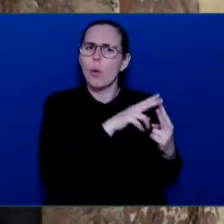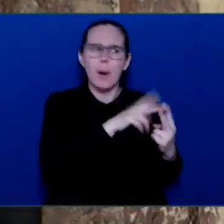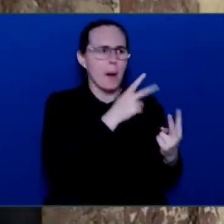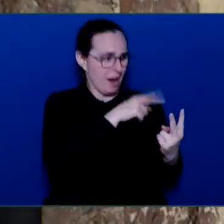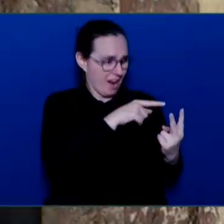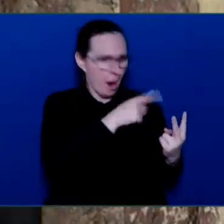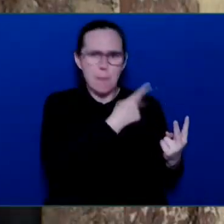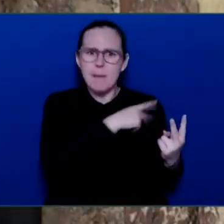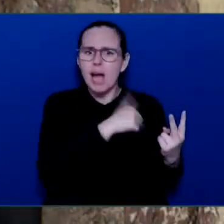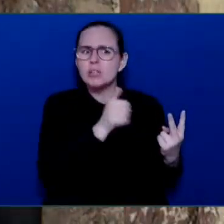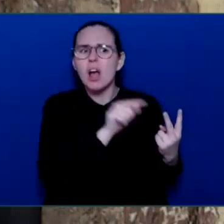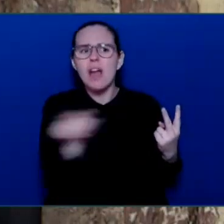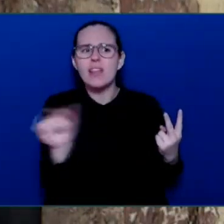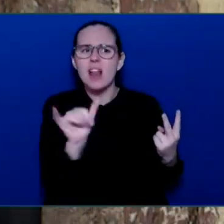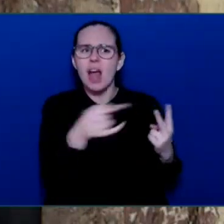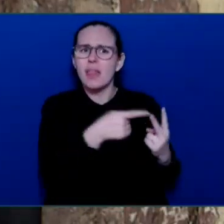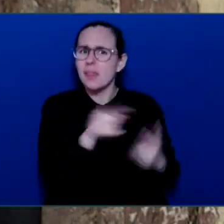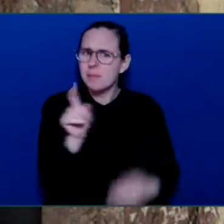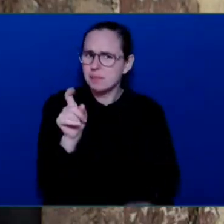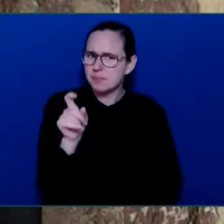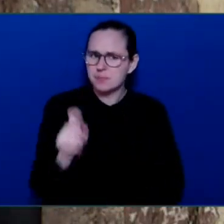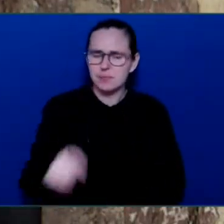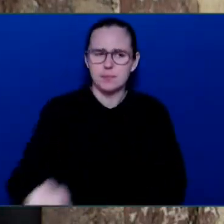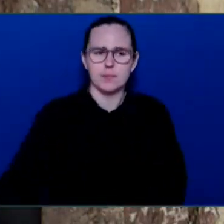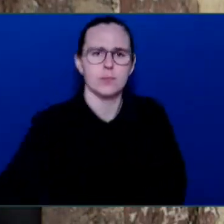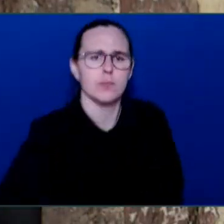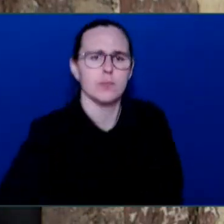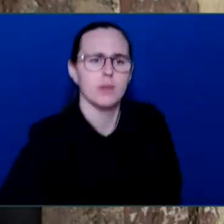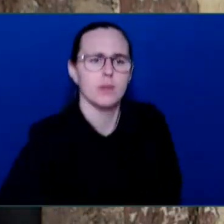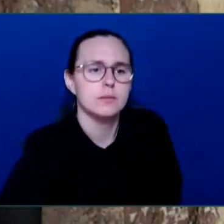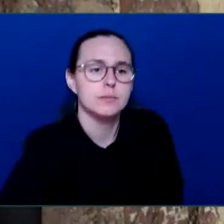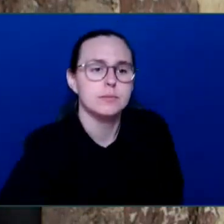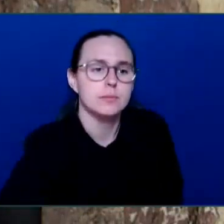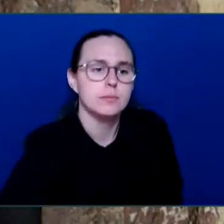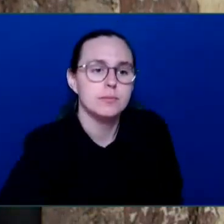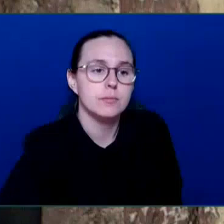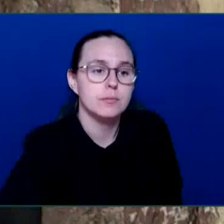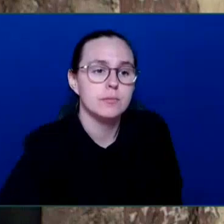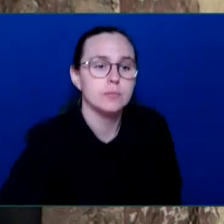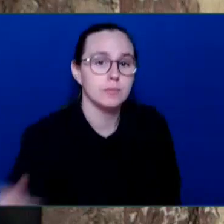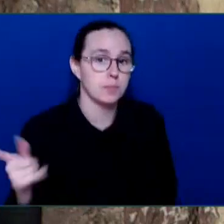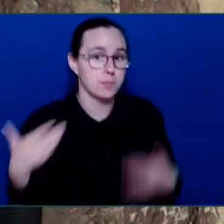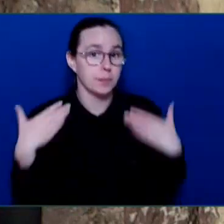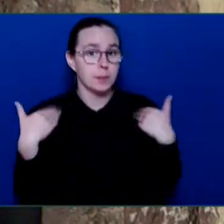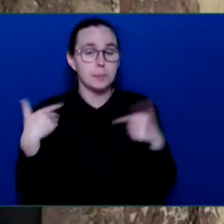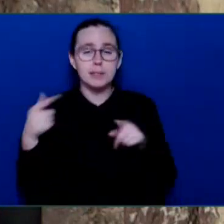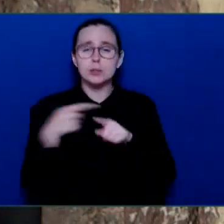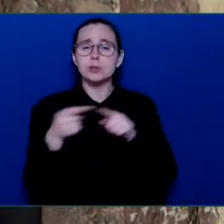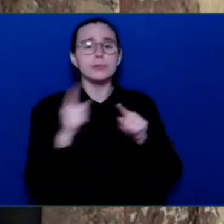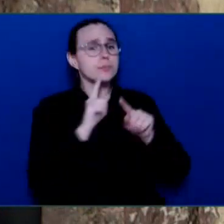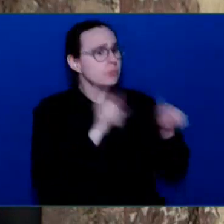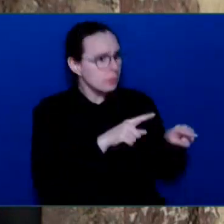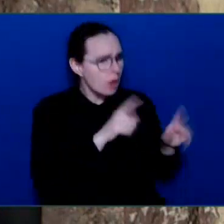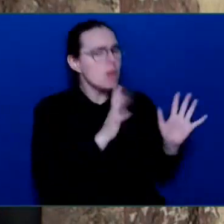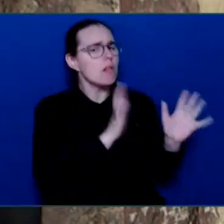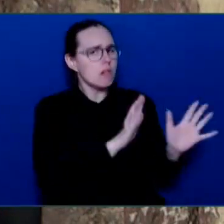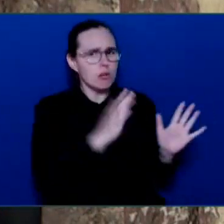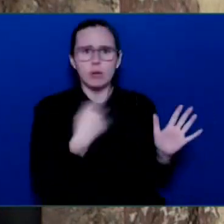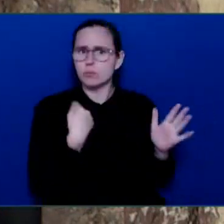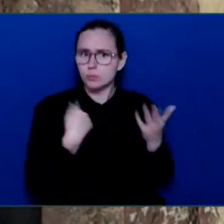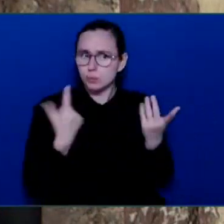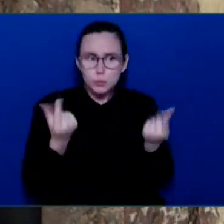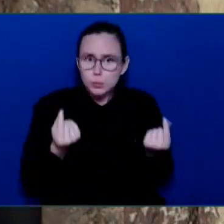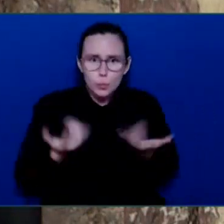Speaker, what we're doing is action at every level. A health human resources plan that is succeeding in hiring doctors